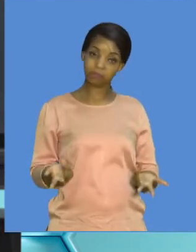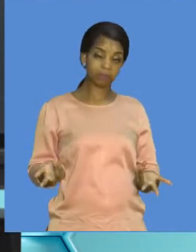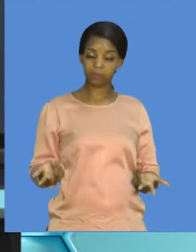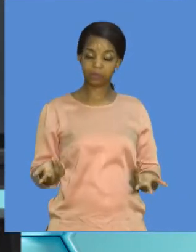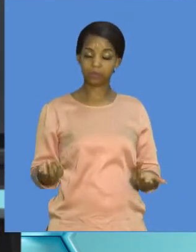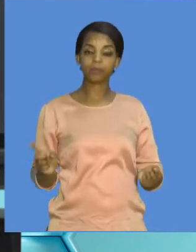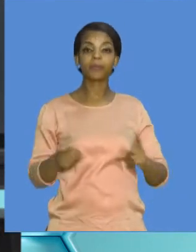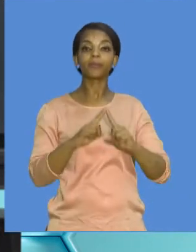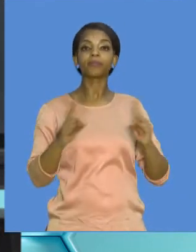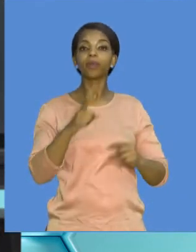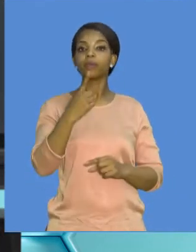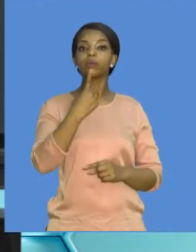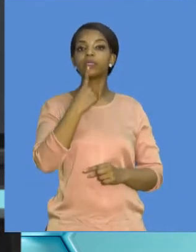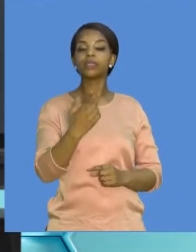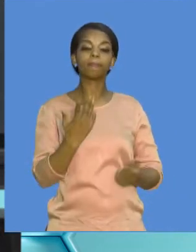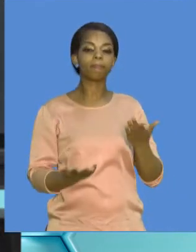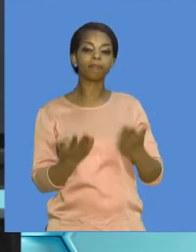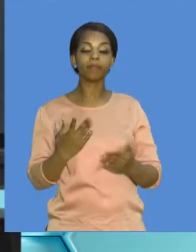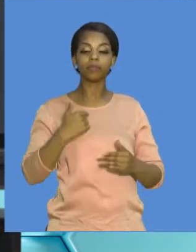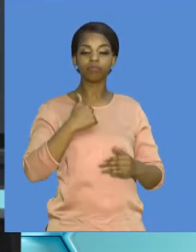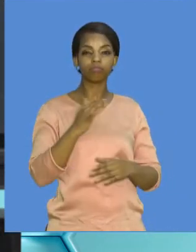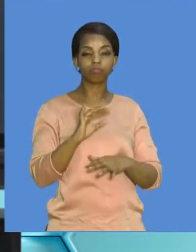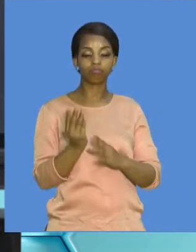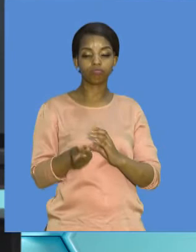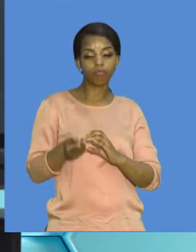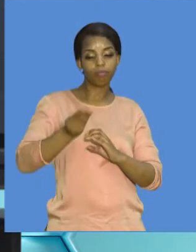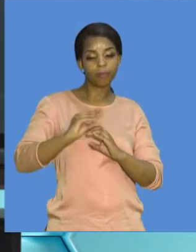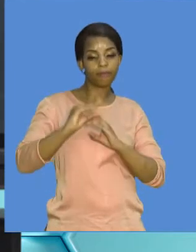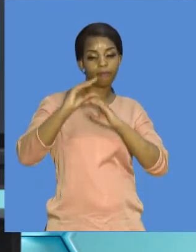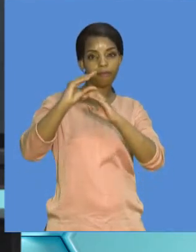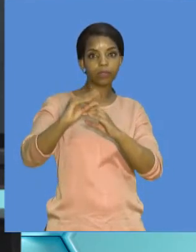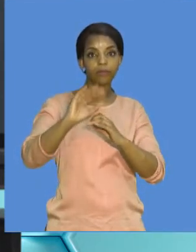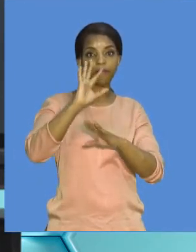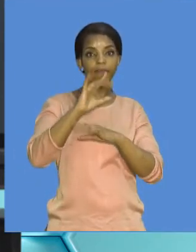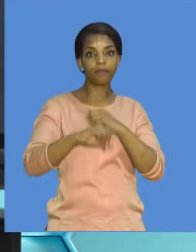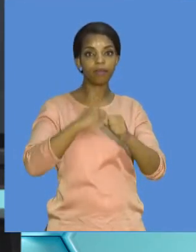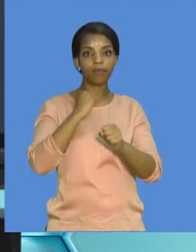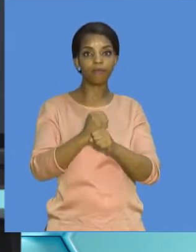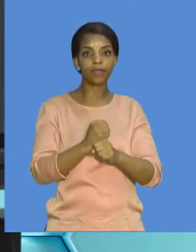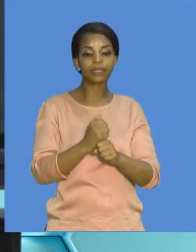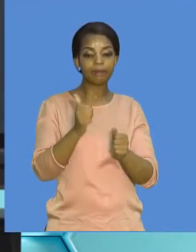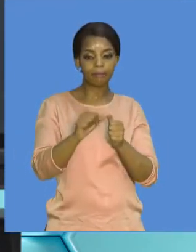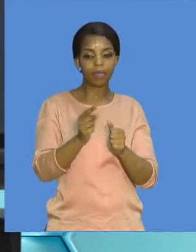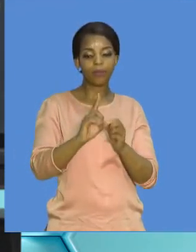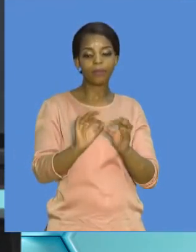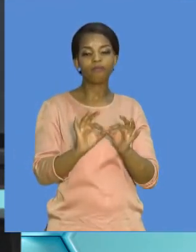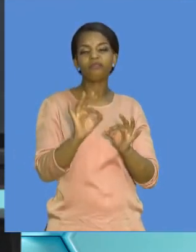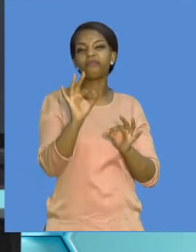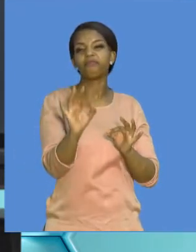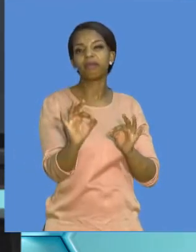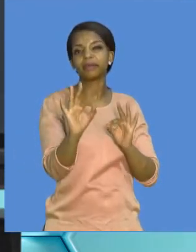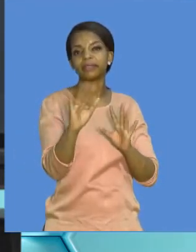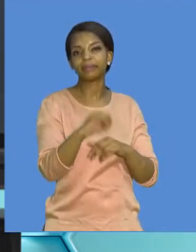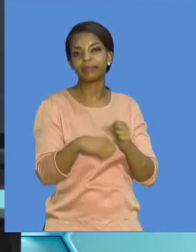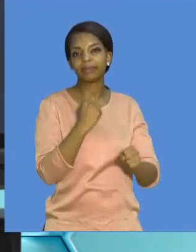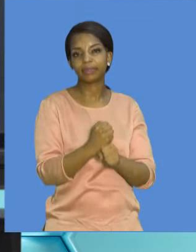you want to invest for 5 years, it might be a good idea to go and invest maybe for 10 years instead of 5 years. Because maybe for